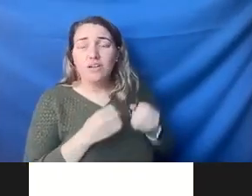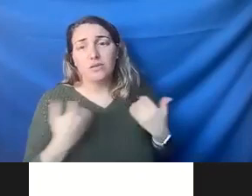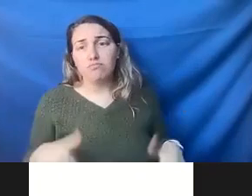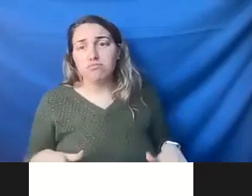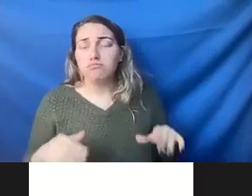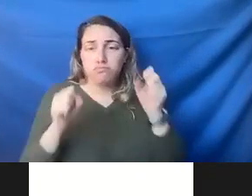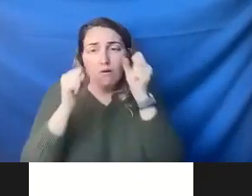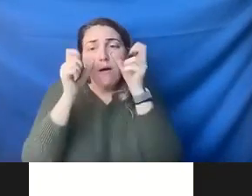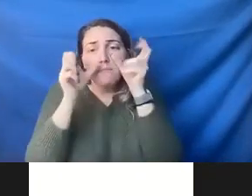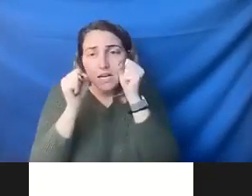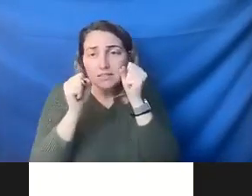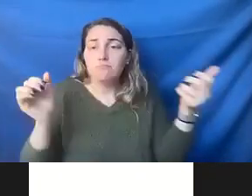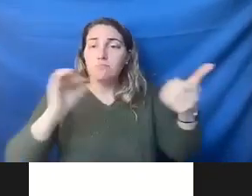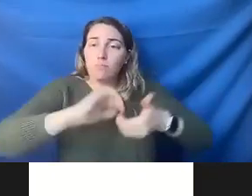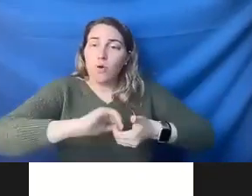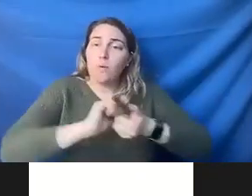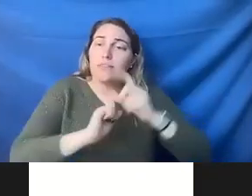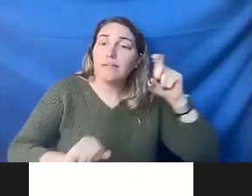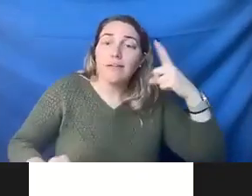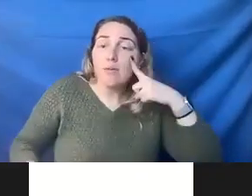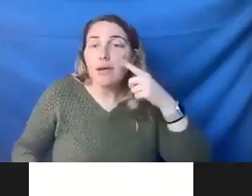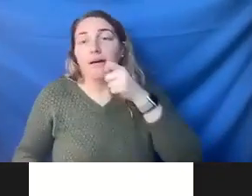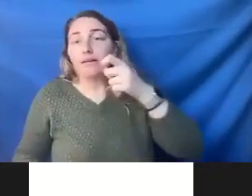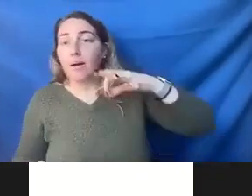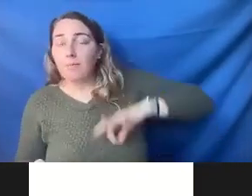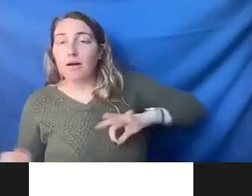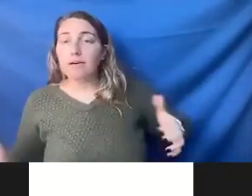and nonprofits to improve the way that